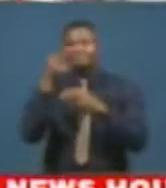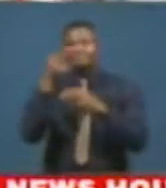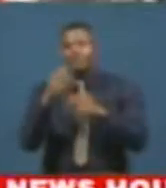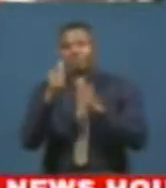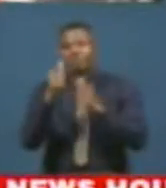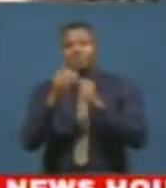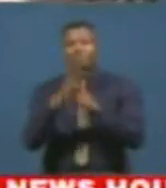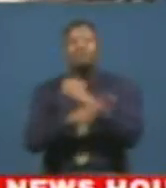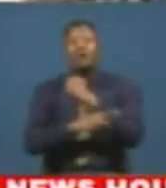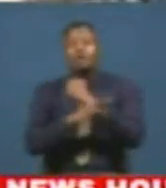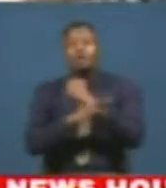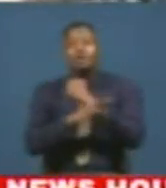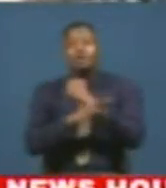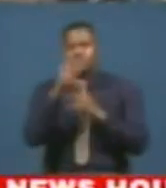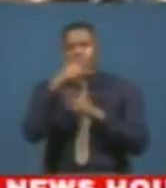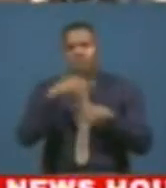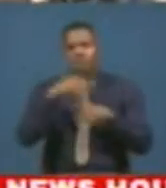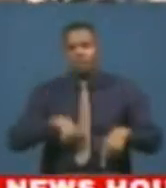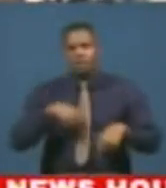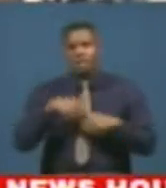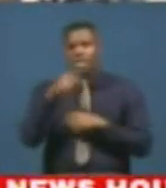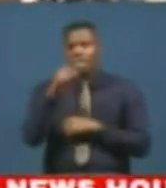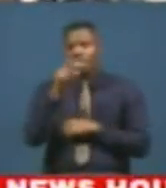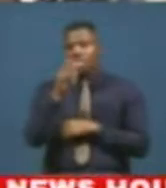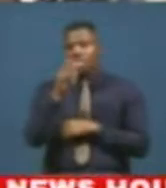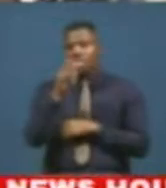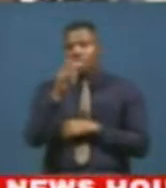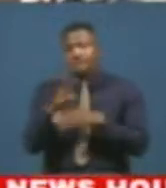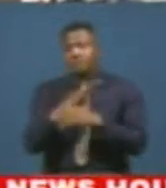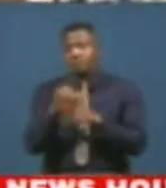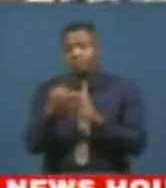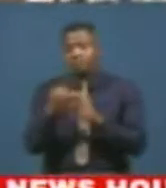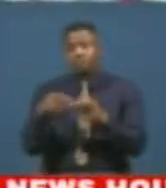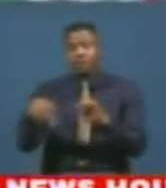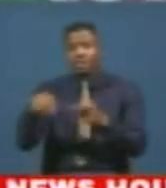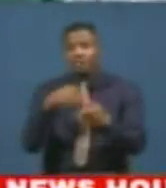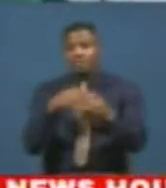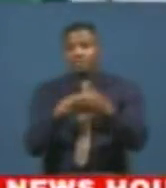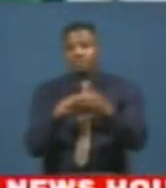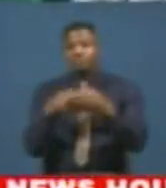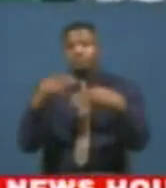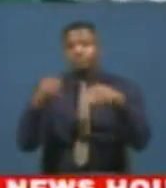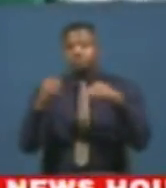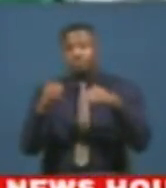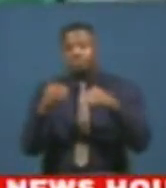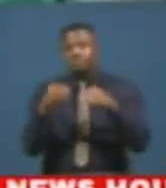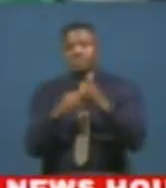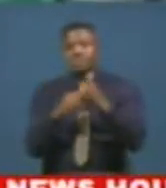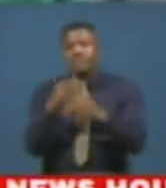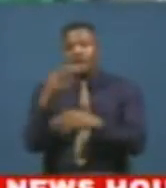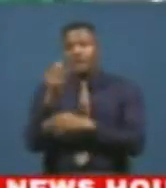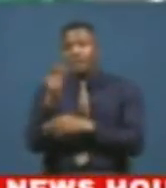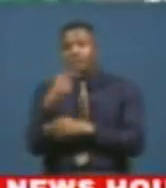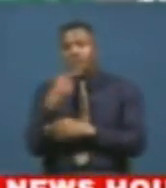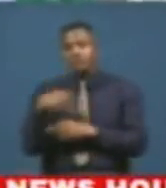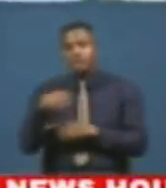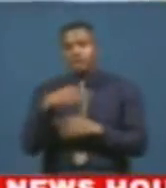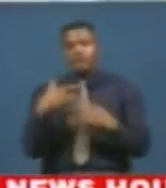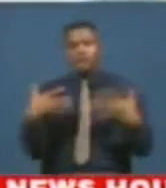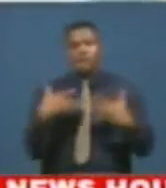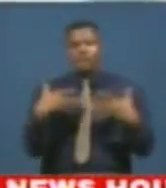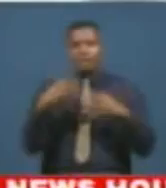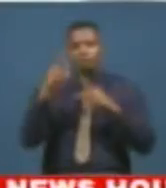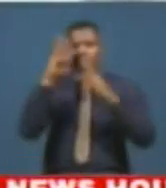involved, some residents in Tema and business operators, including fishmongers at the Tema fishing harbour, say they are worried.